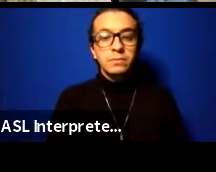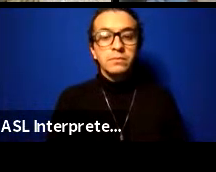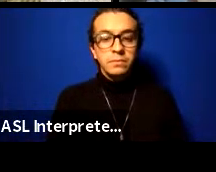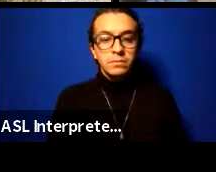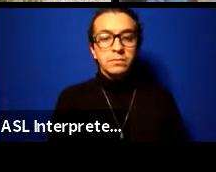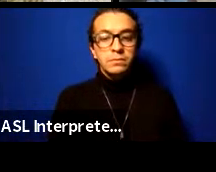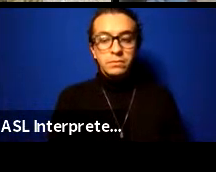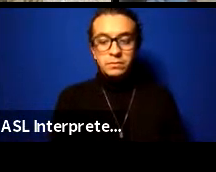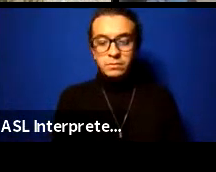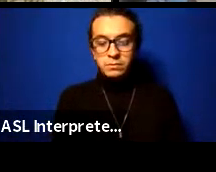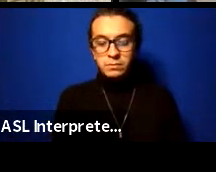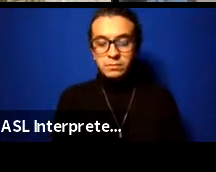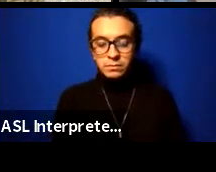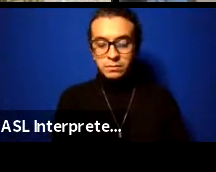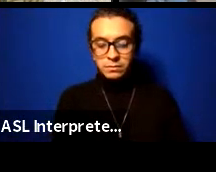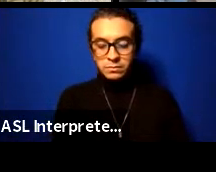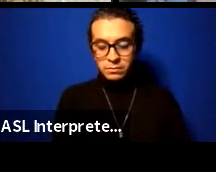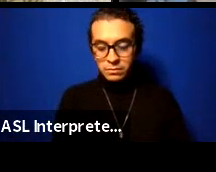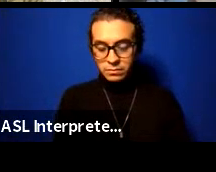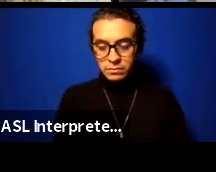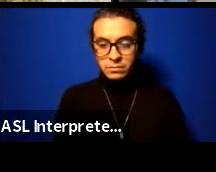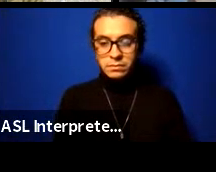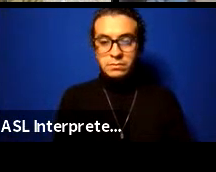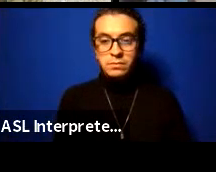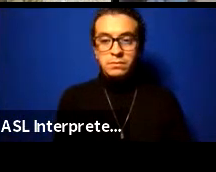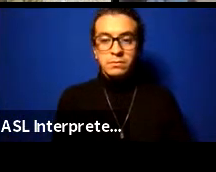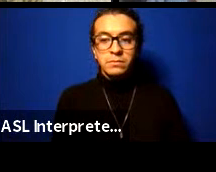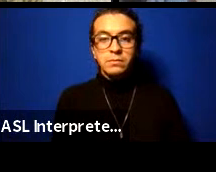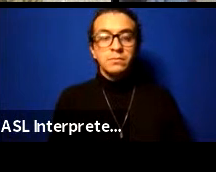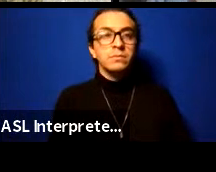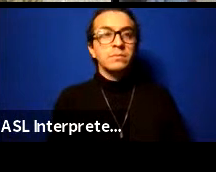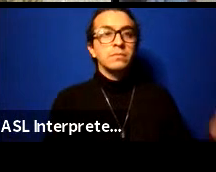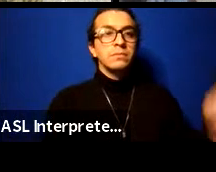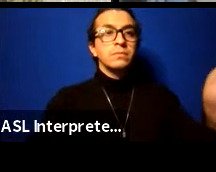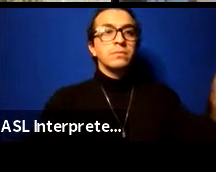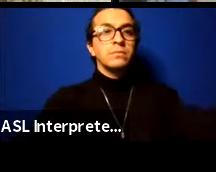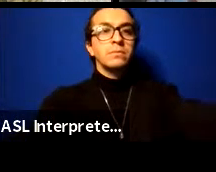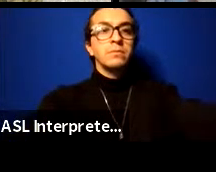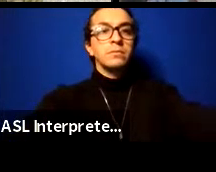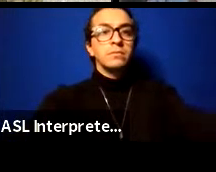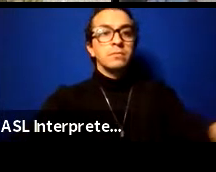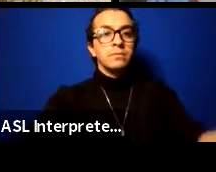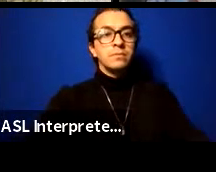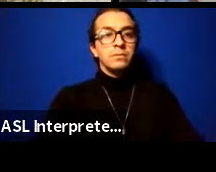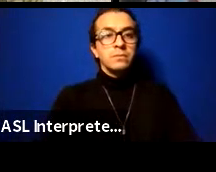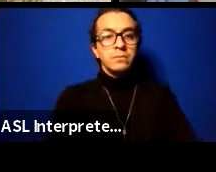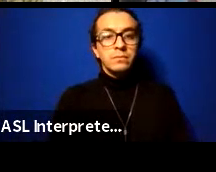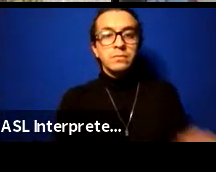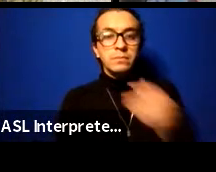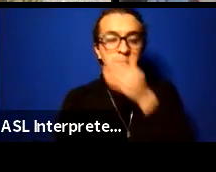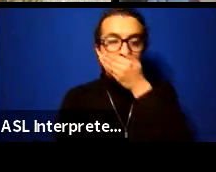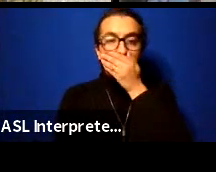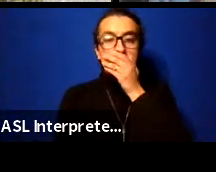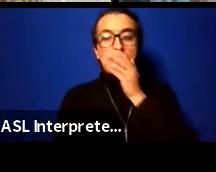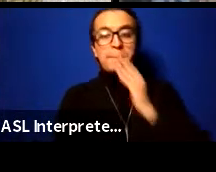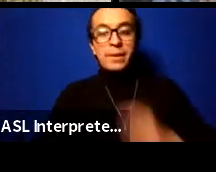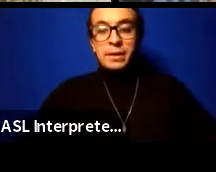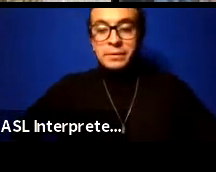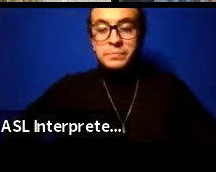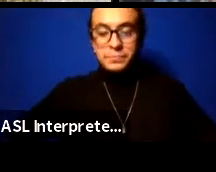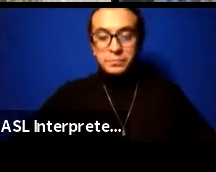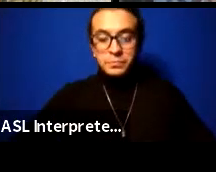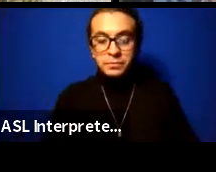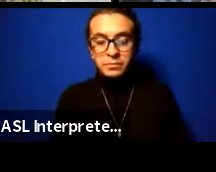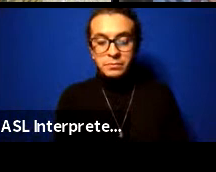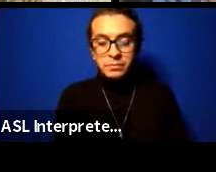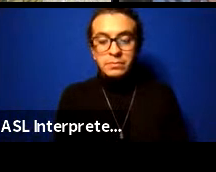things like that, do we have a portable energy energy so we don't pollute